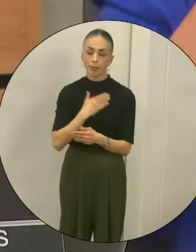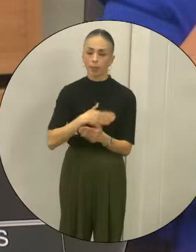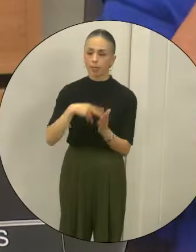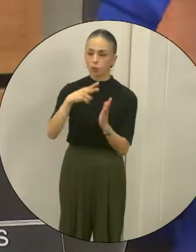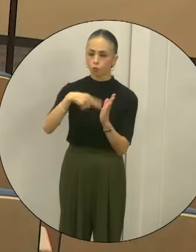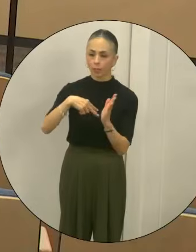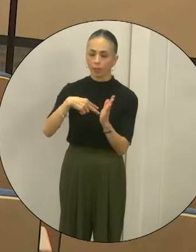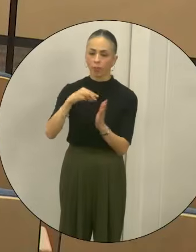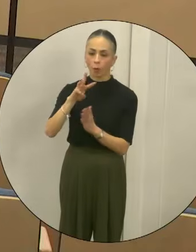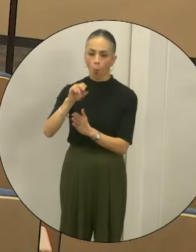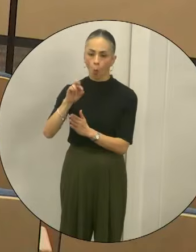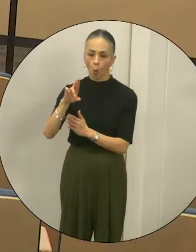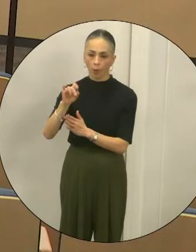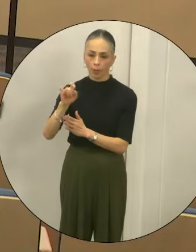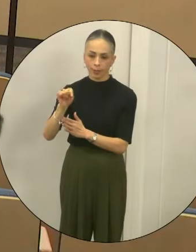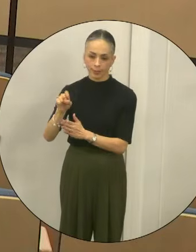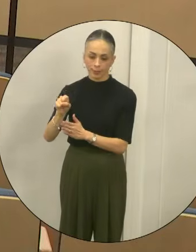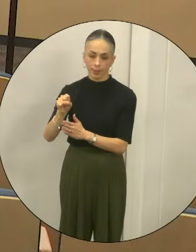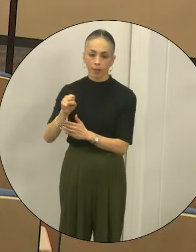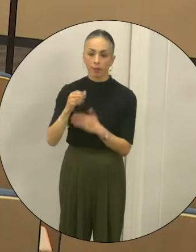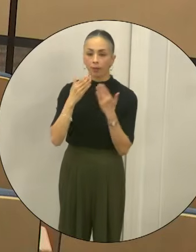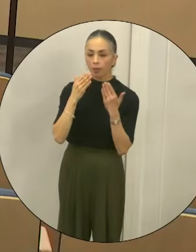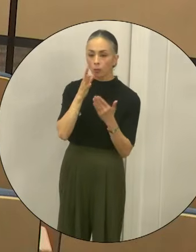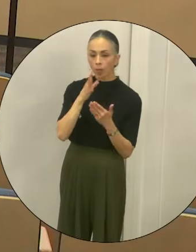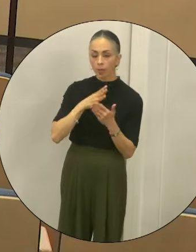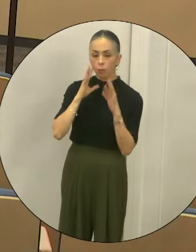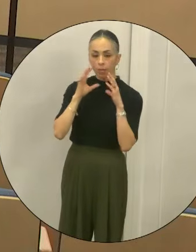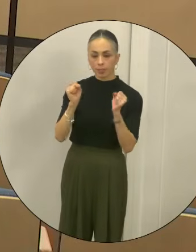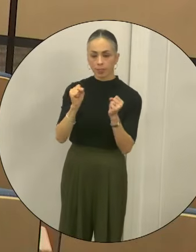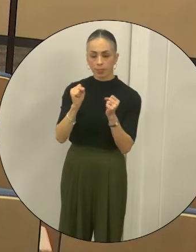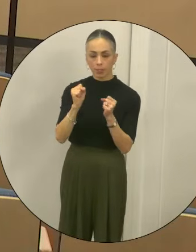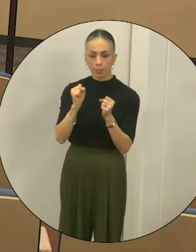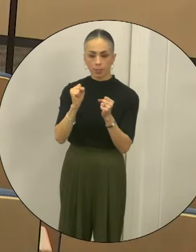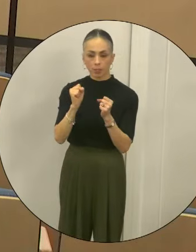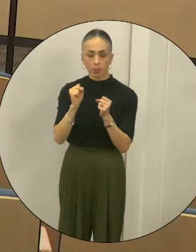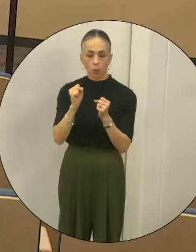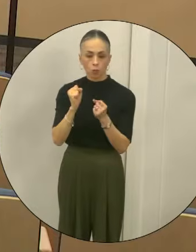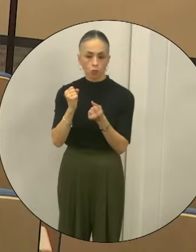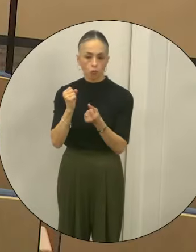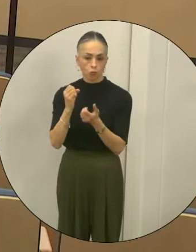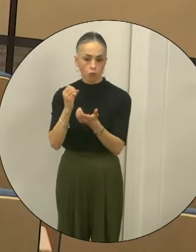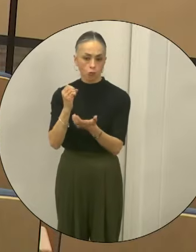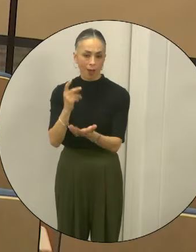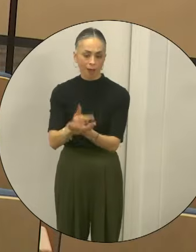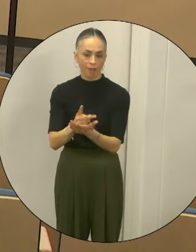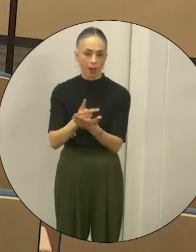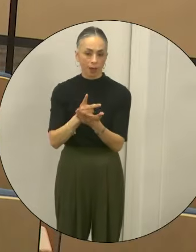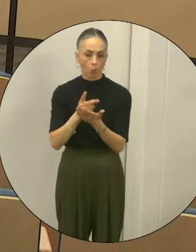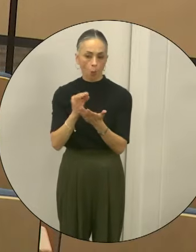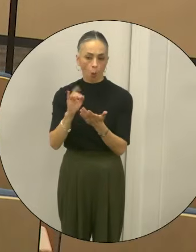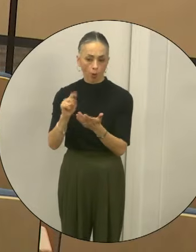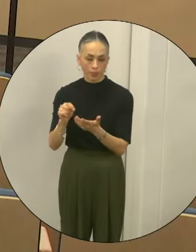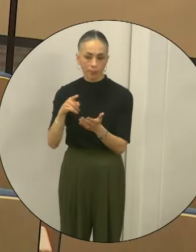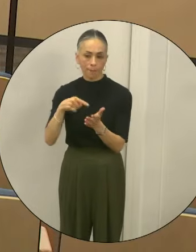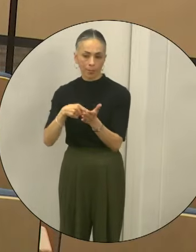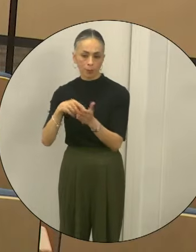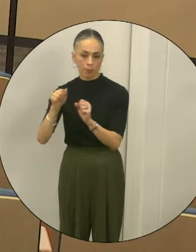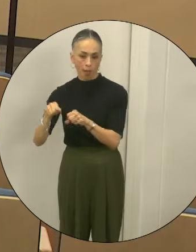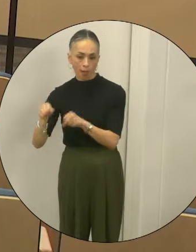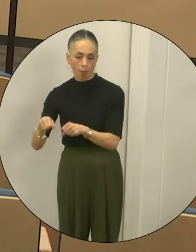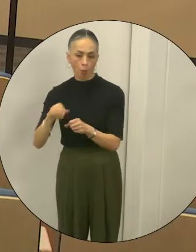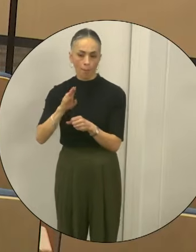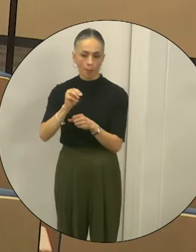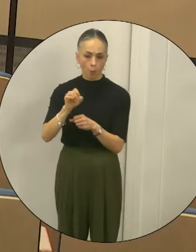warrants. Thank you, Madam President. Ratified warrants as listed in bills payable, transmittal, and board memorandum